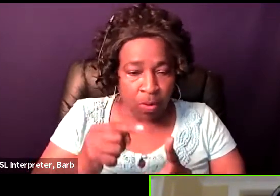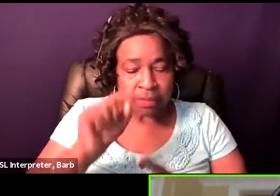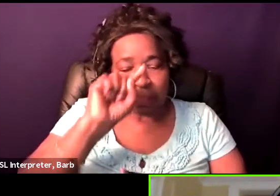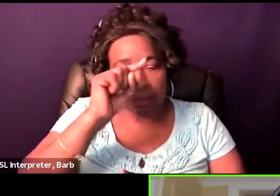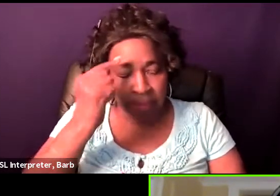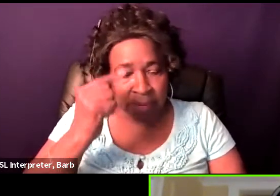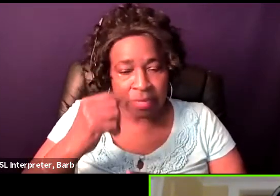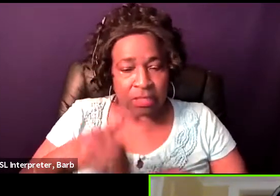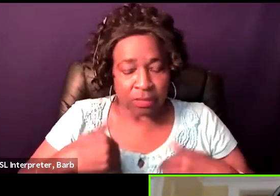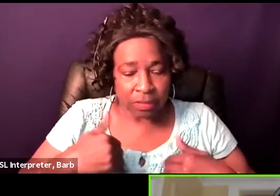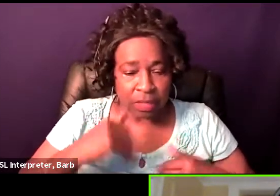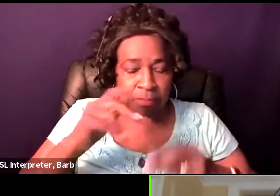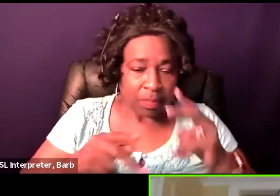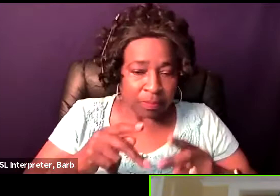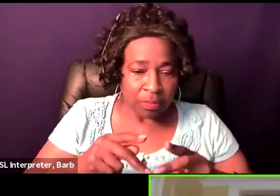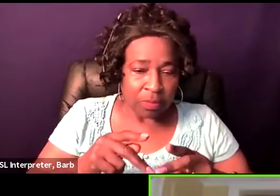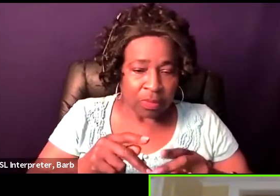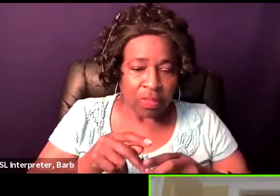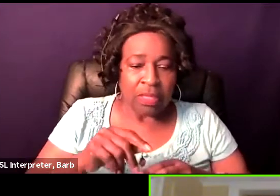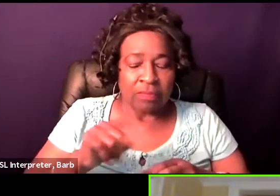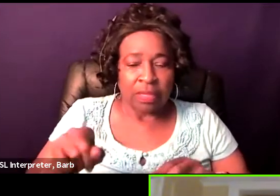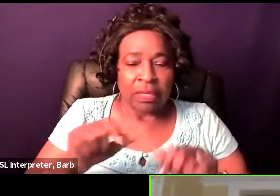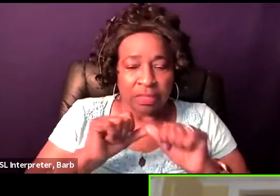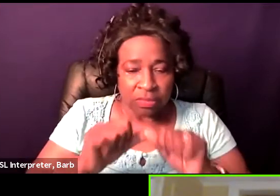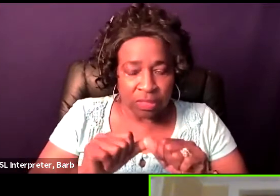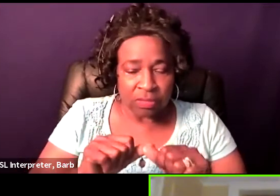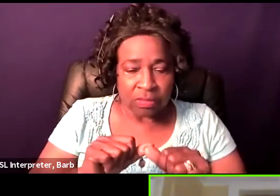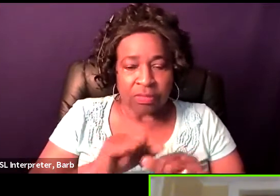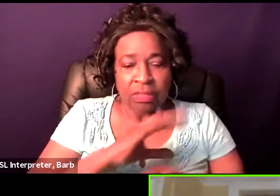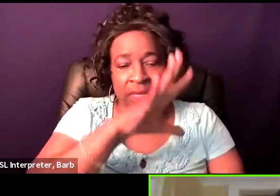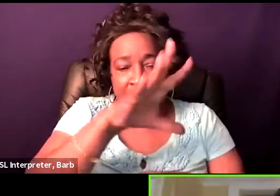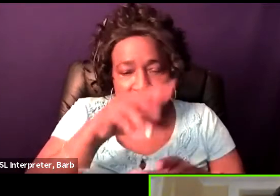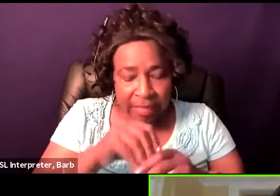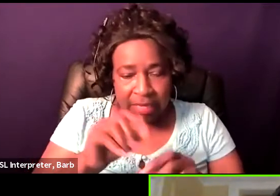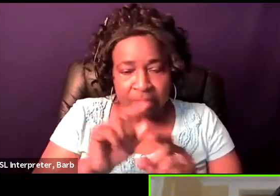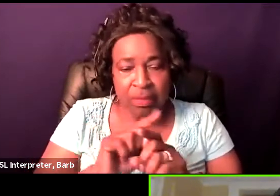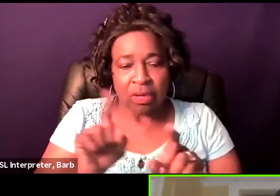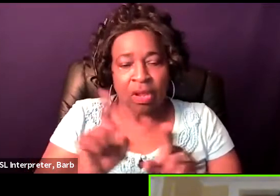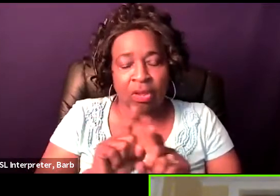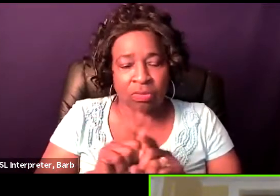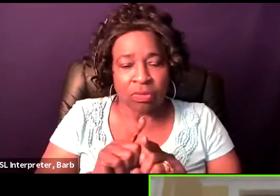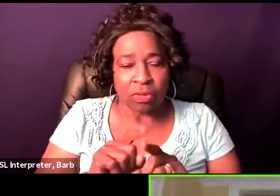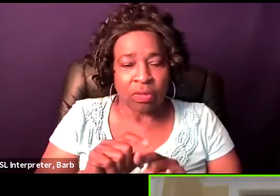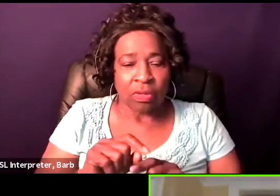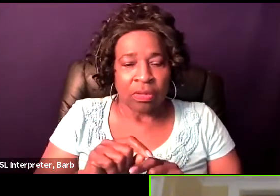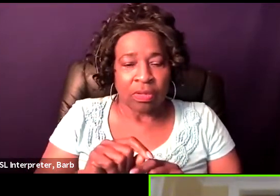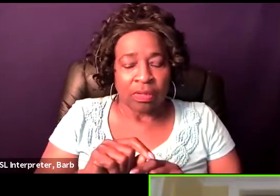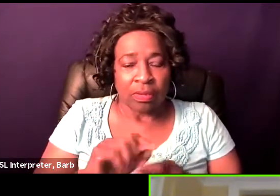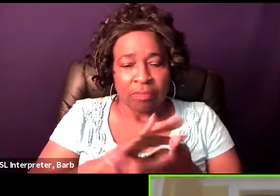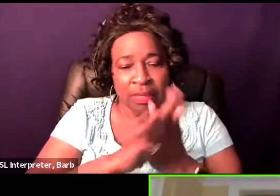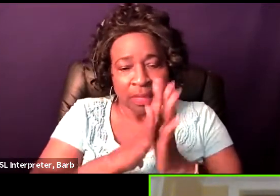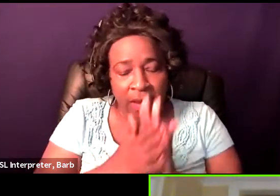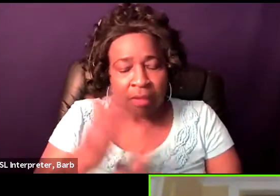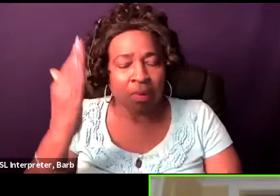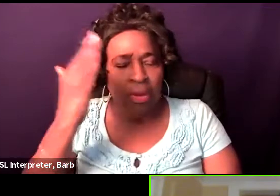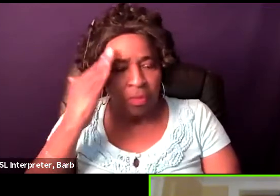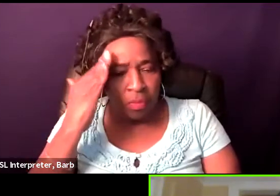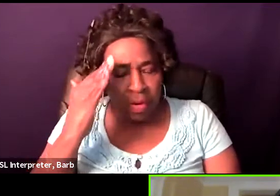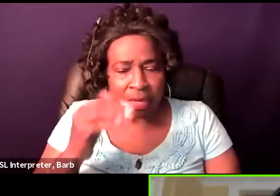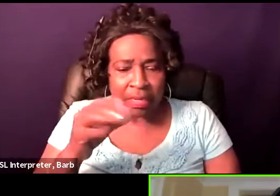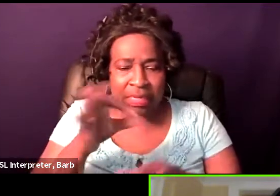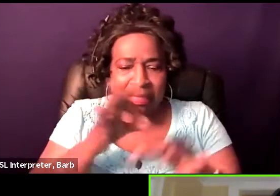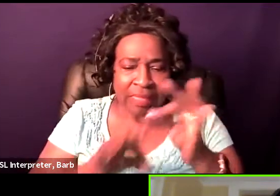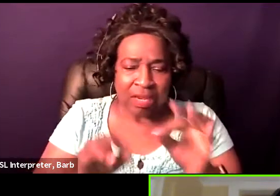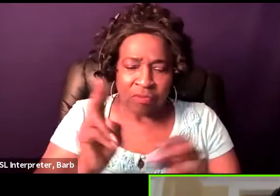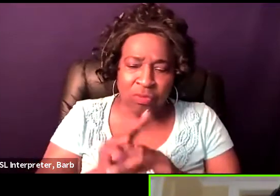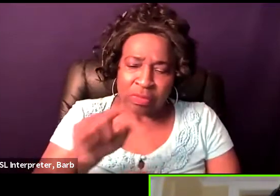to ensure that they continue to be brilliantly engaged, but also engaged consciously with corporate mm-hmm. social media platforms that